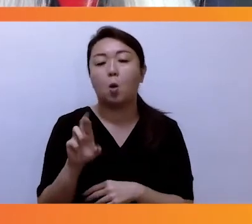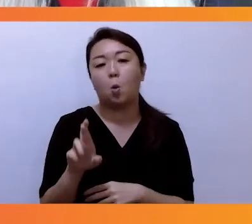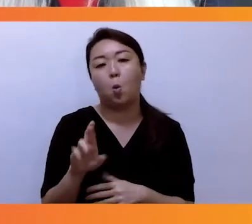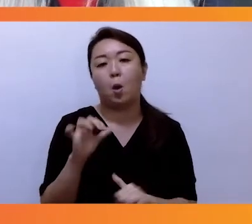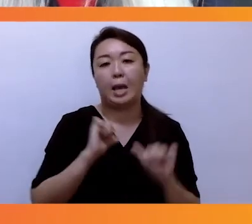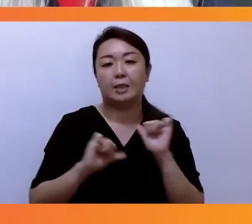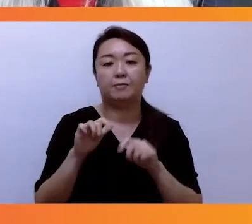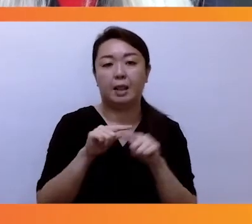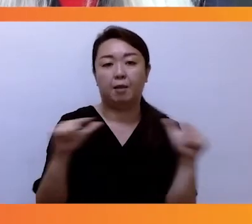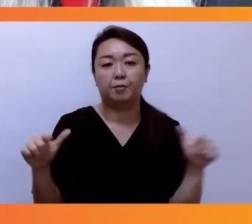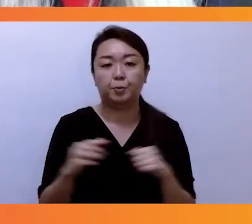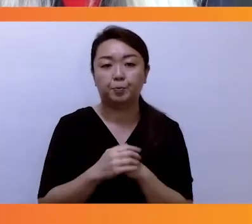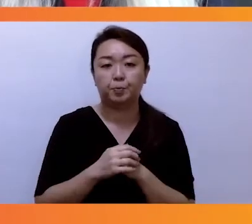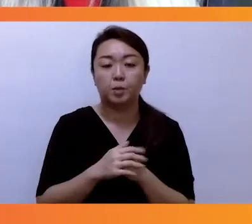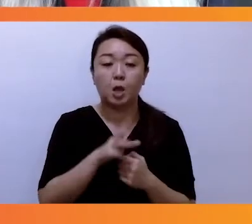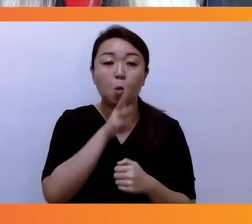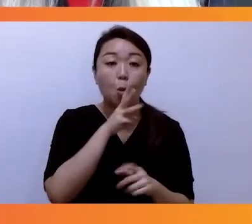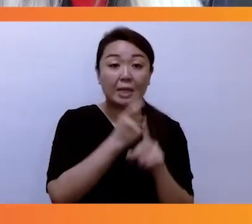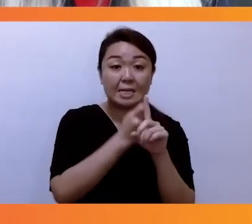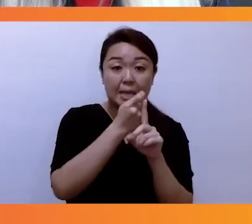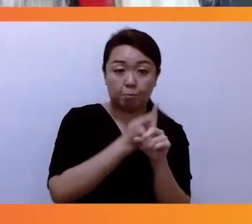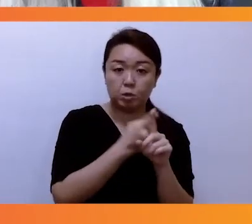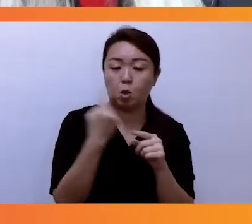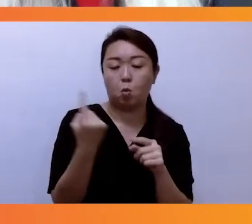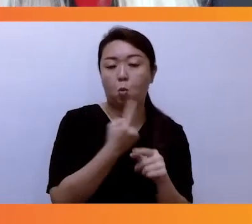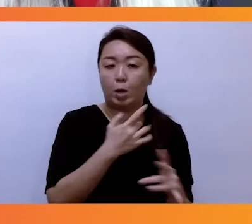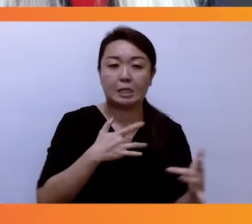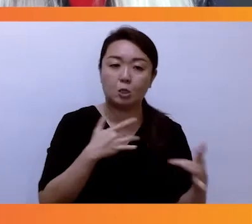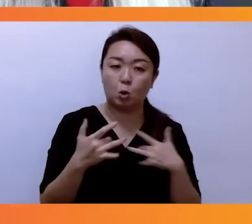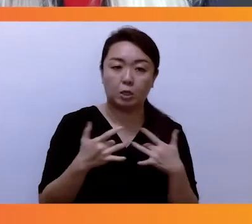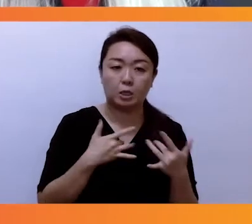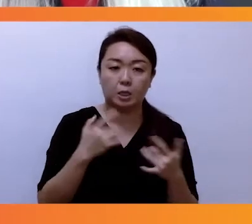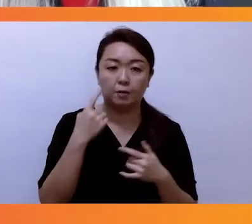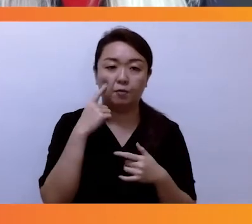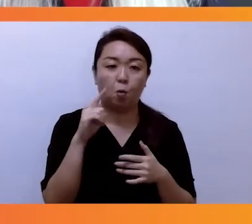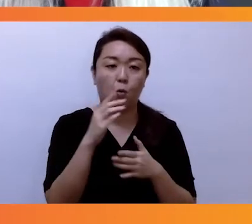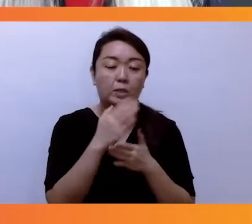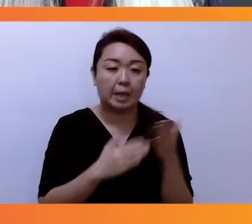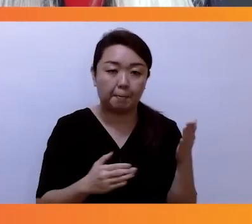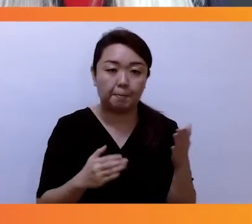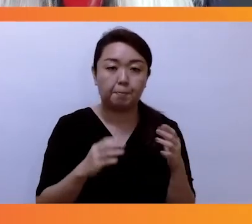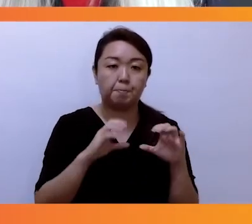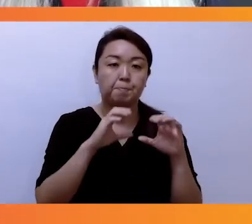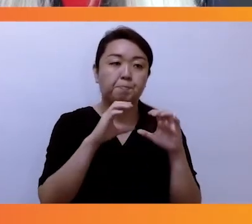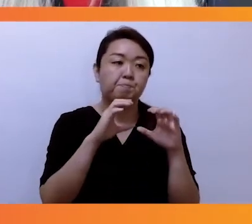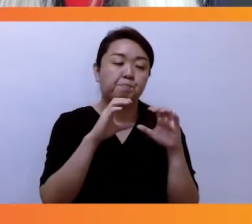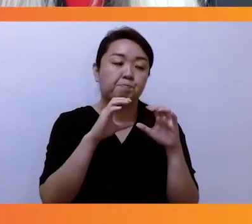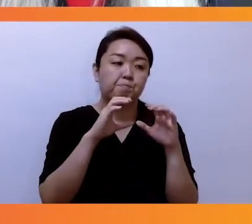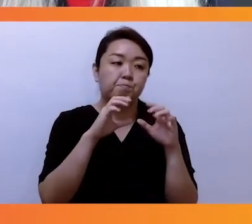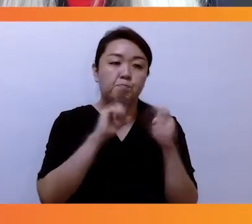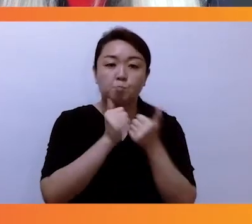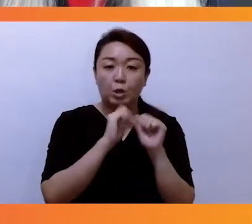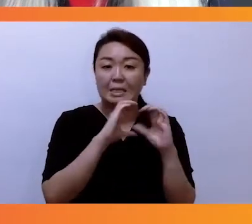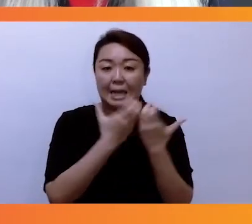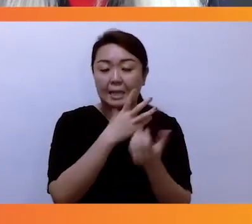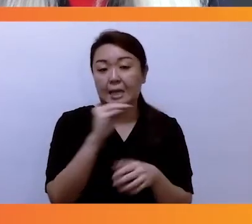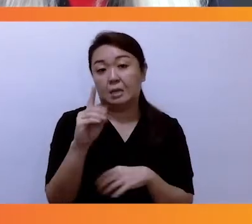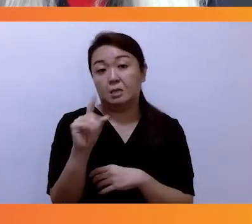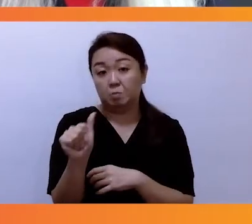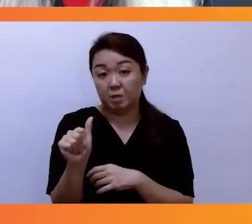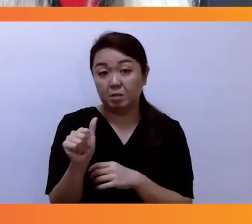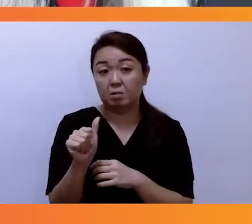or activity level. Water temperatures are always a concern for certain sport classes,